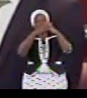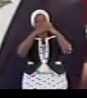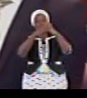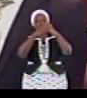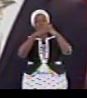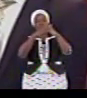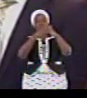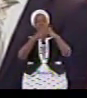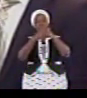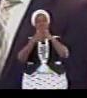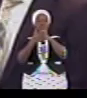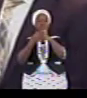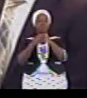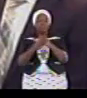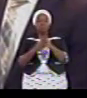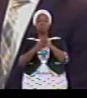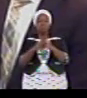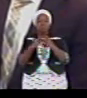Trials,